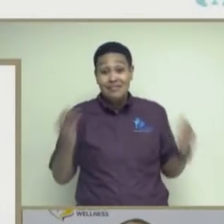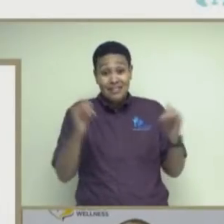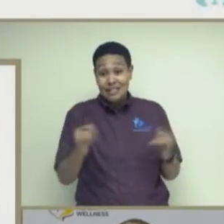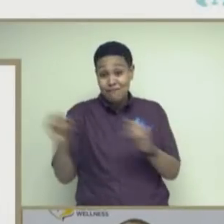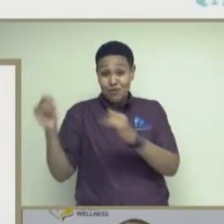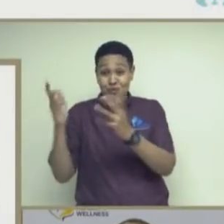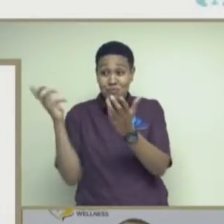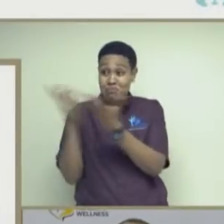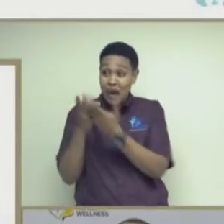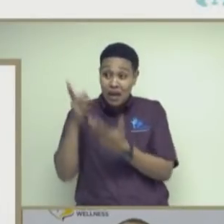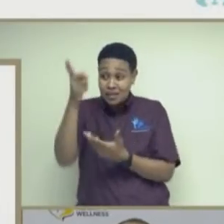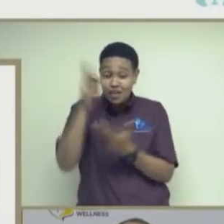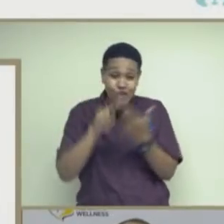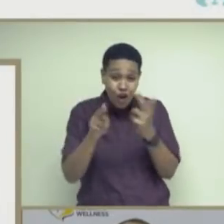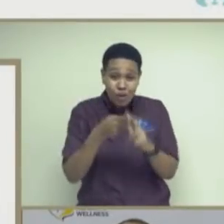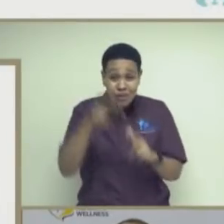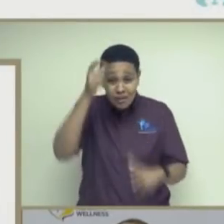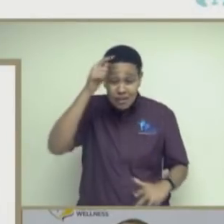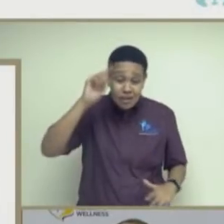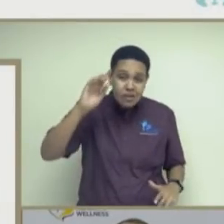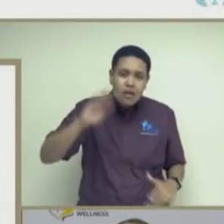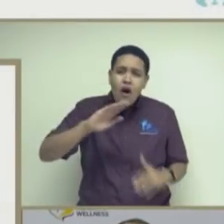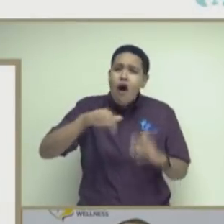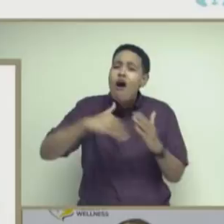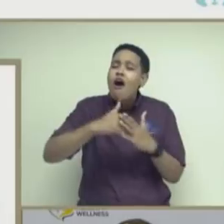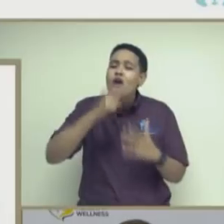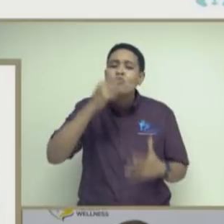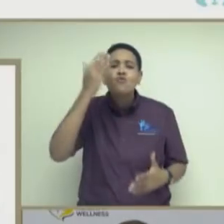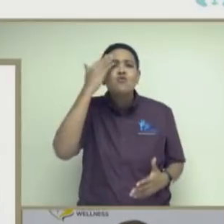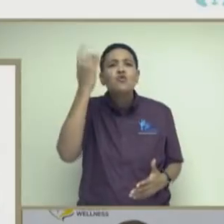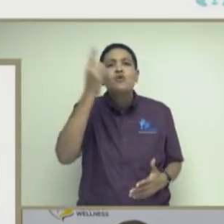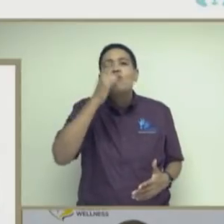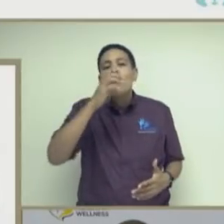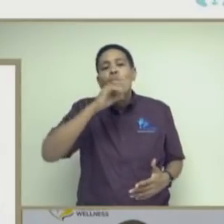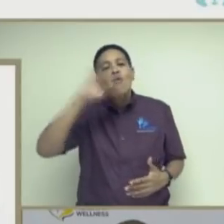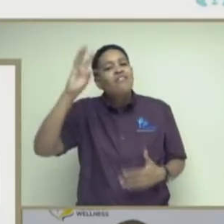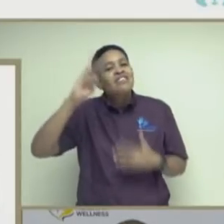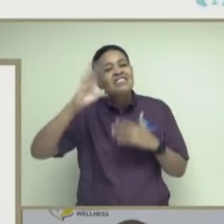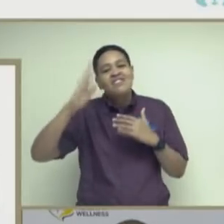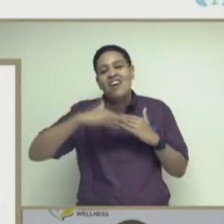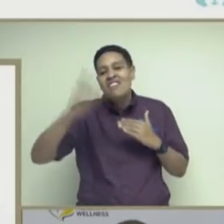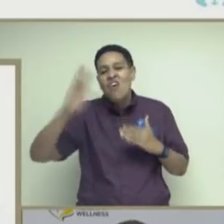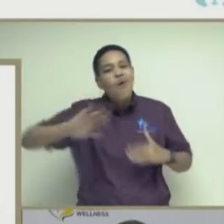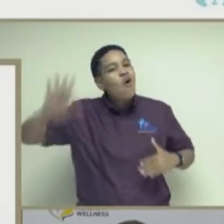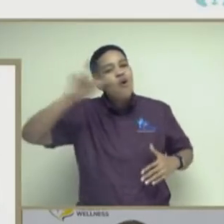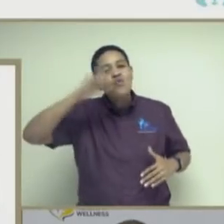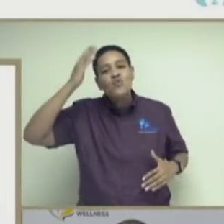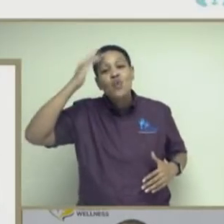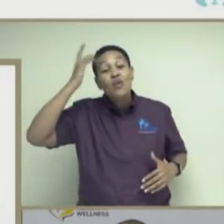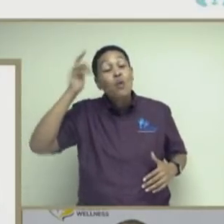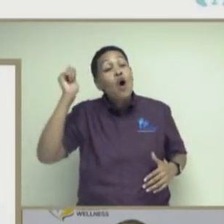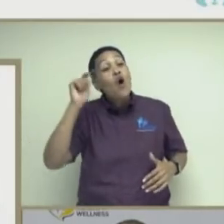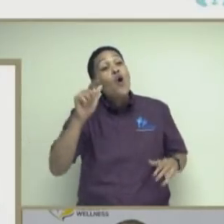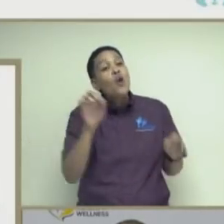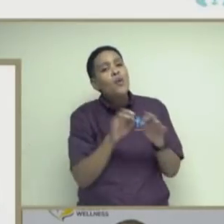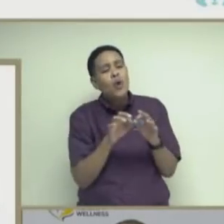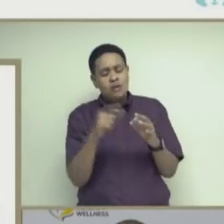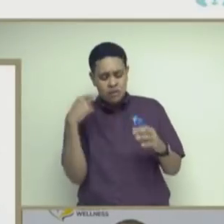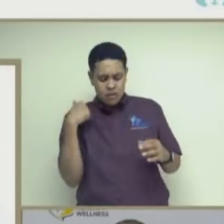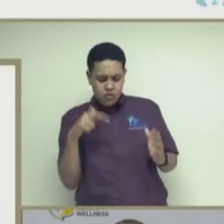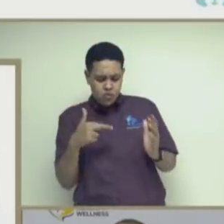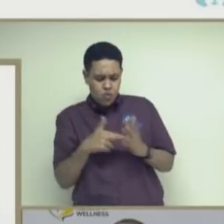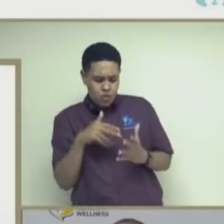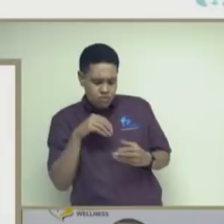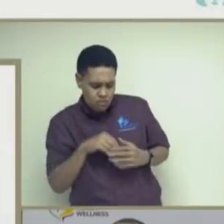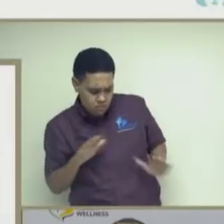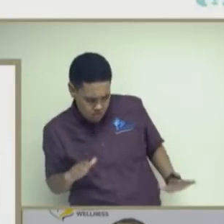individuals. And everyone knows someone who falls in that category, which is why everyone counts in playing a role